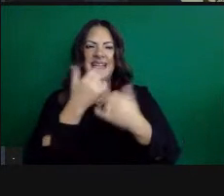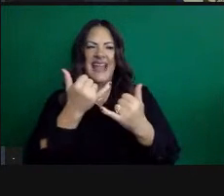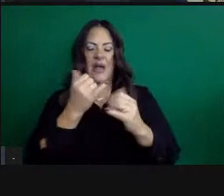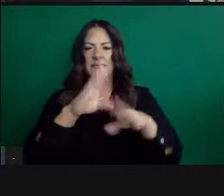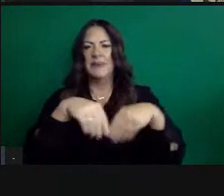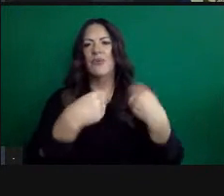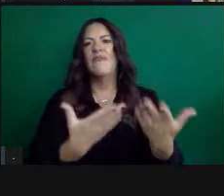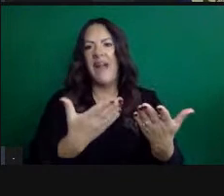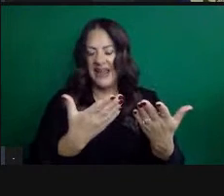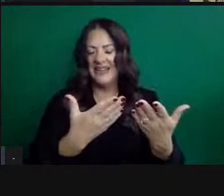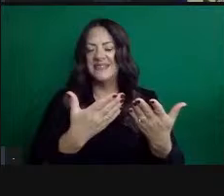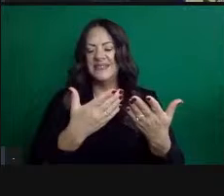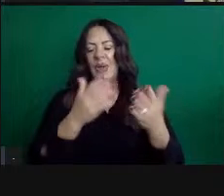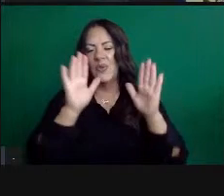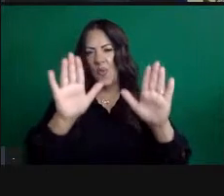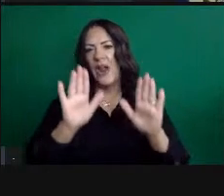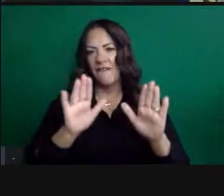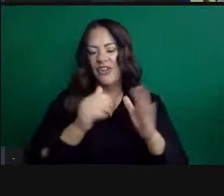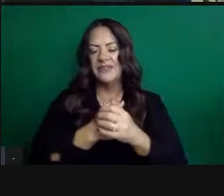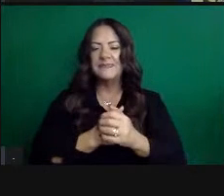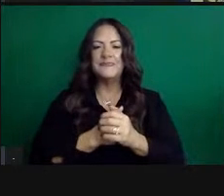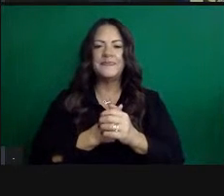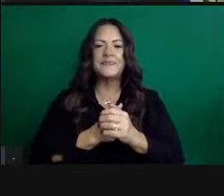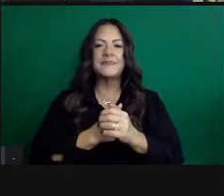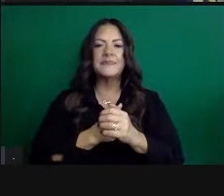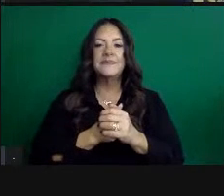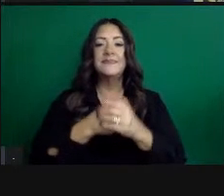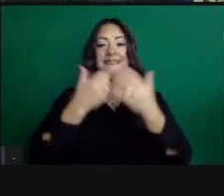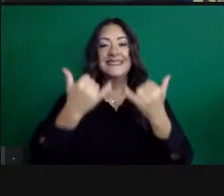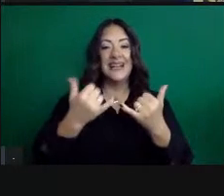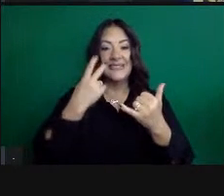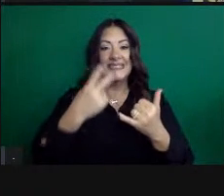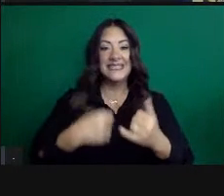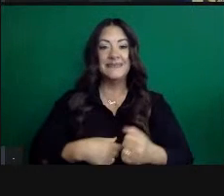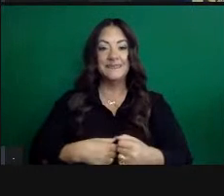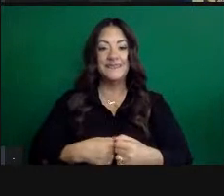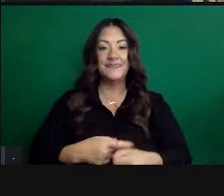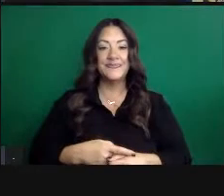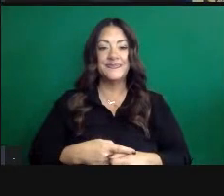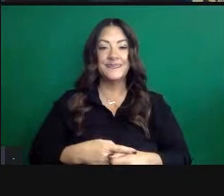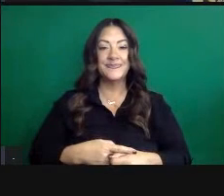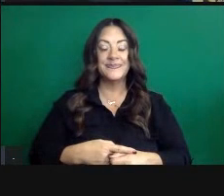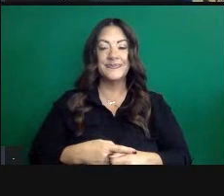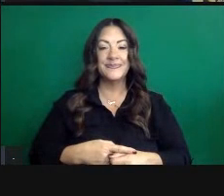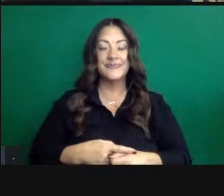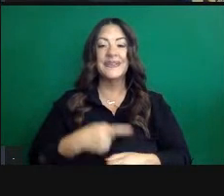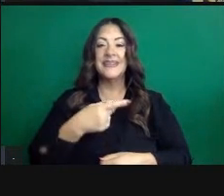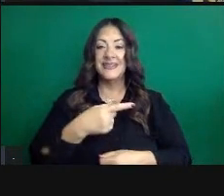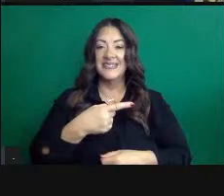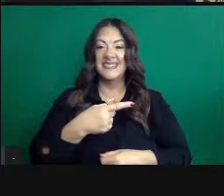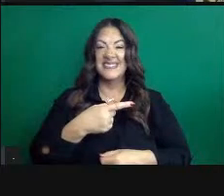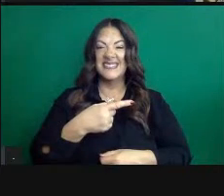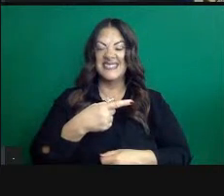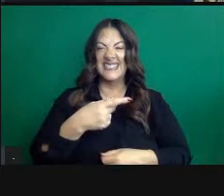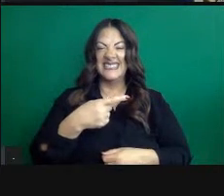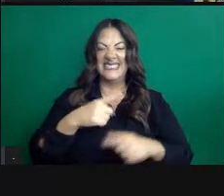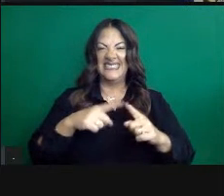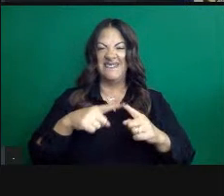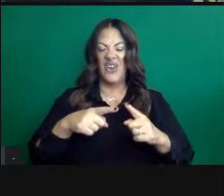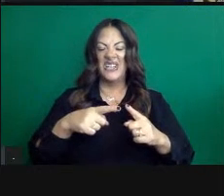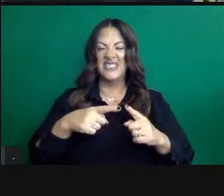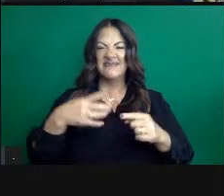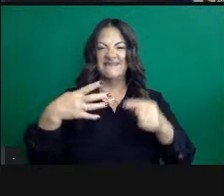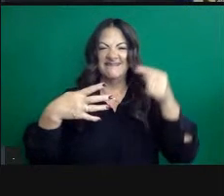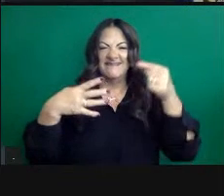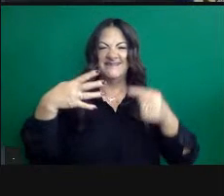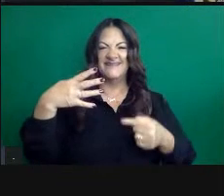Next slide, please. We absolutely want to make sure that everyone knows about the resources available to them. These messages